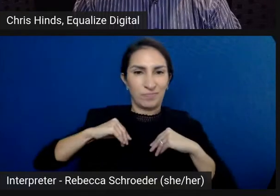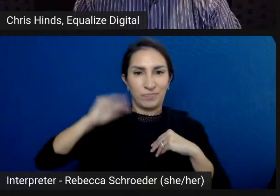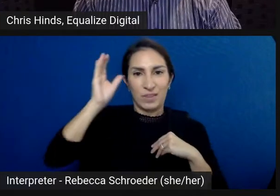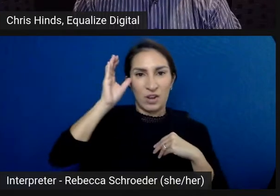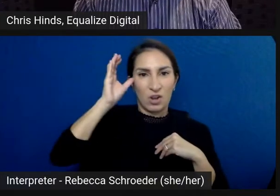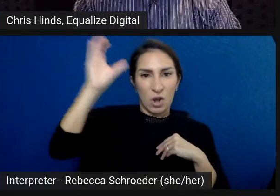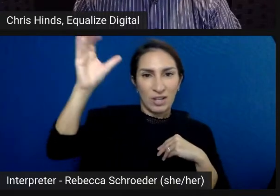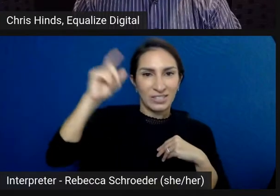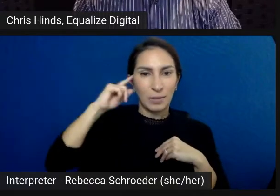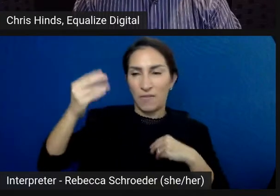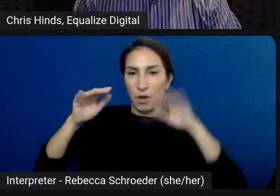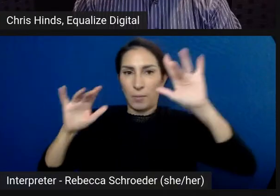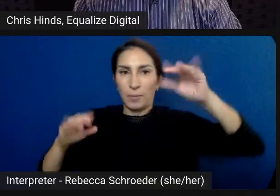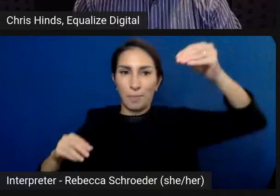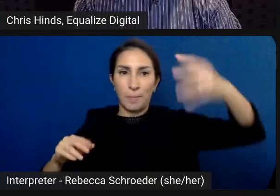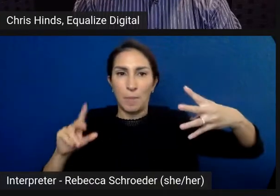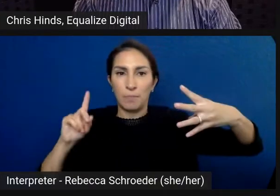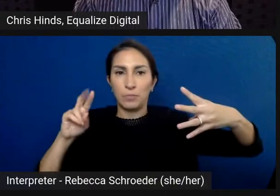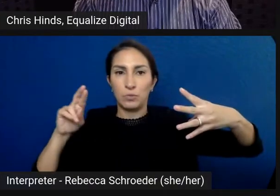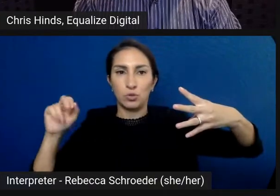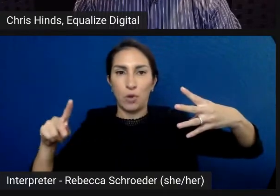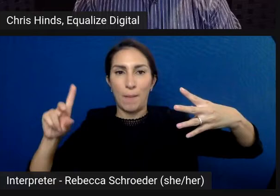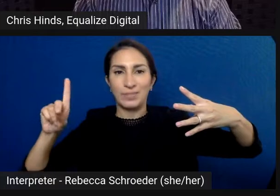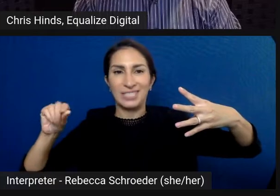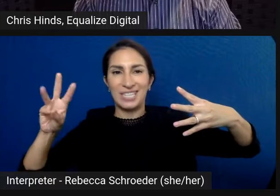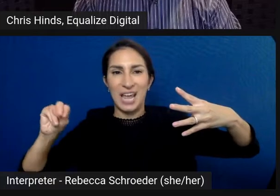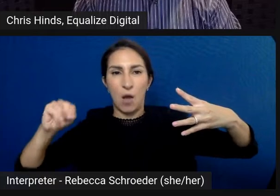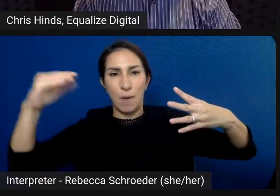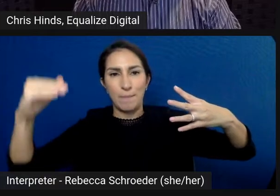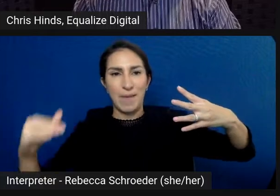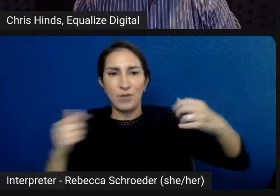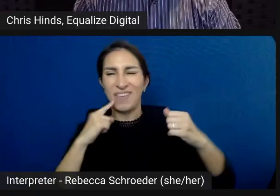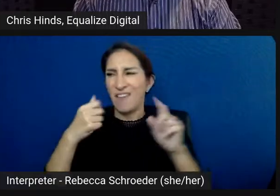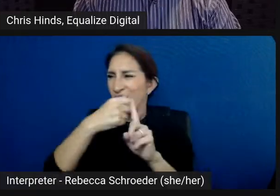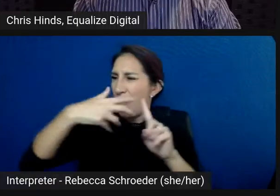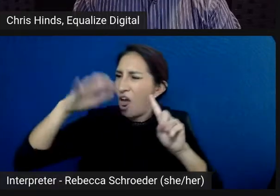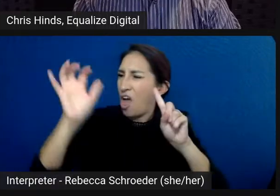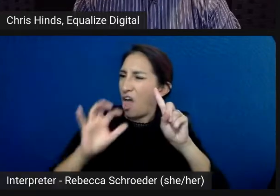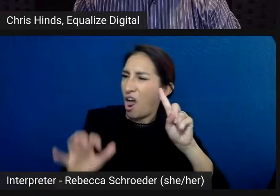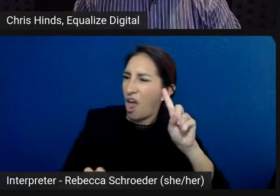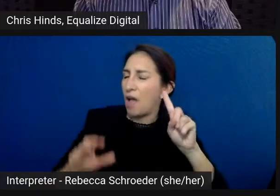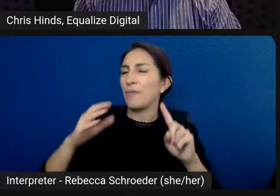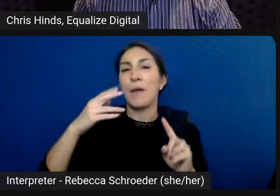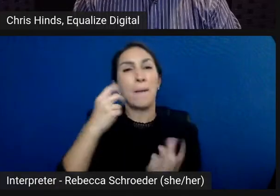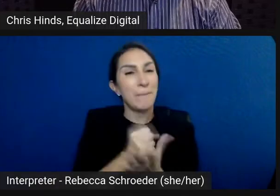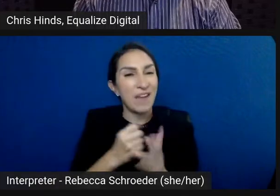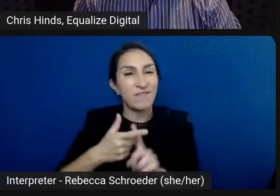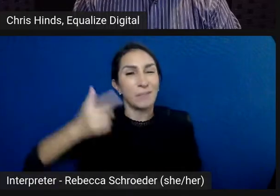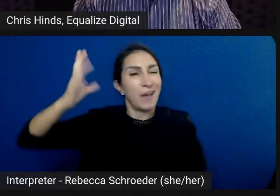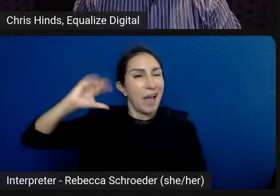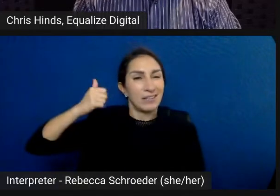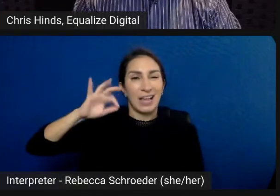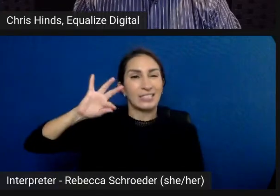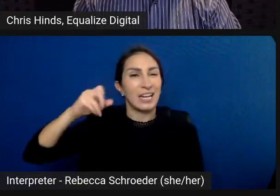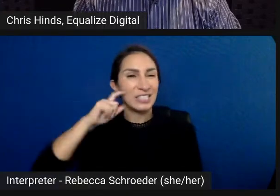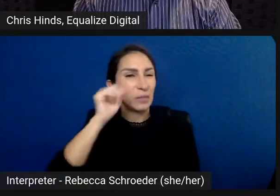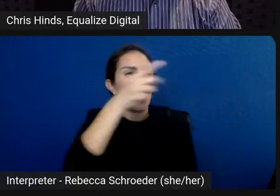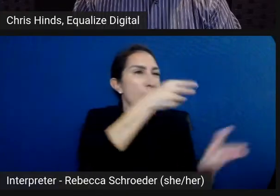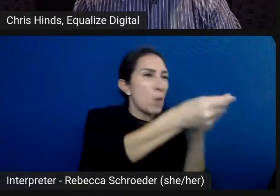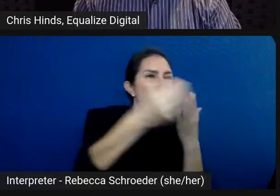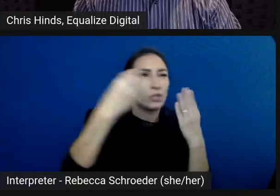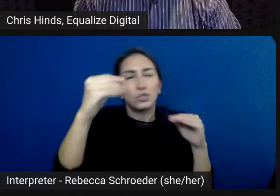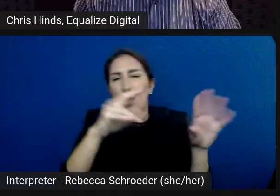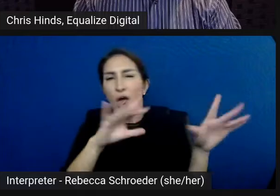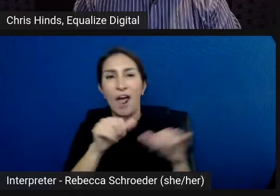down menu. And they had this like really elaborate patent from the 90s that somebody bought and sold, 20 times. And now they were claiming, and this was like